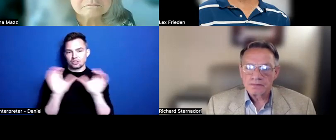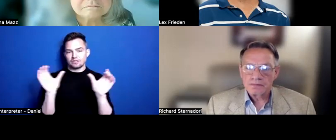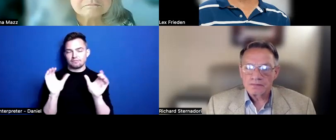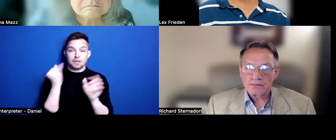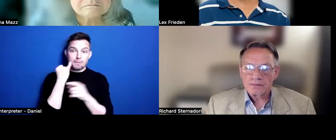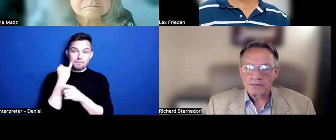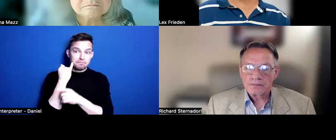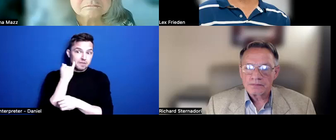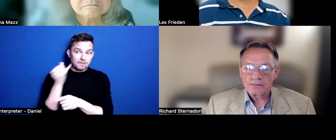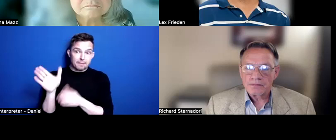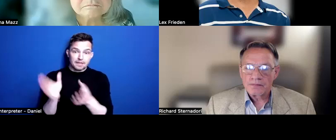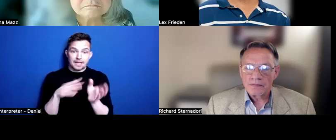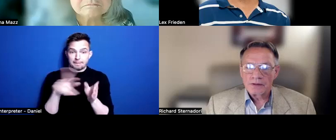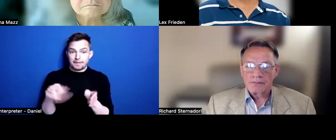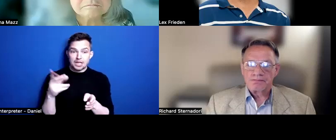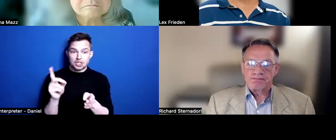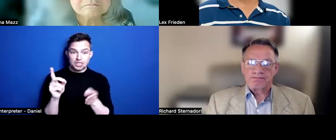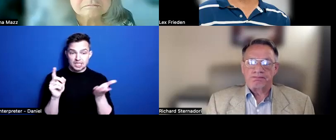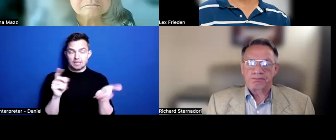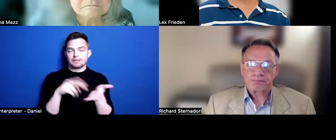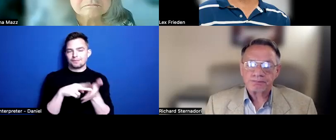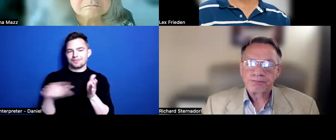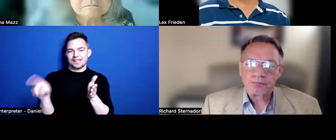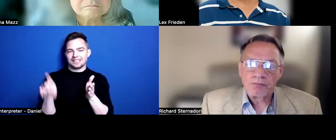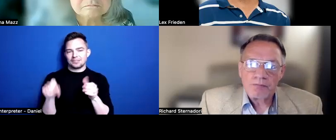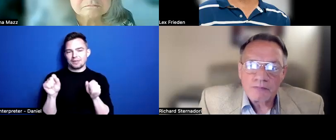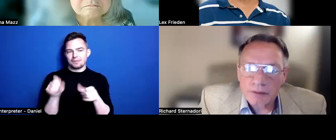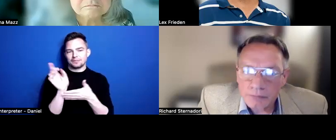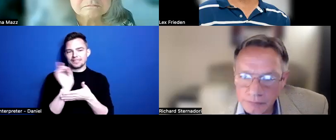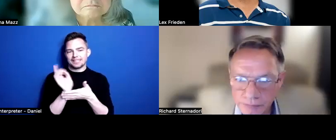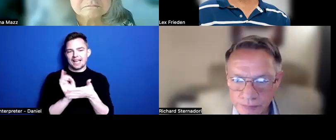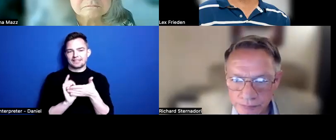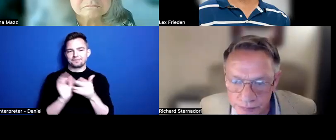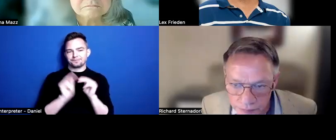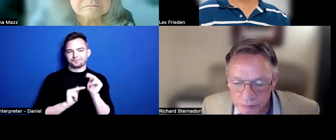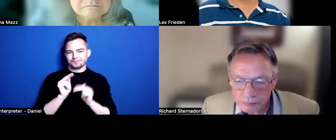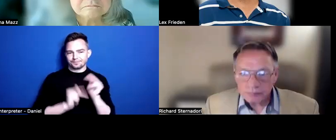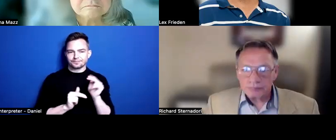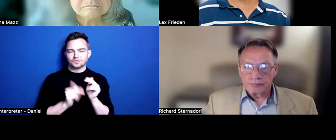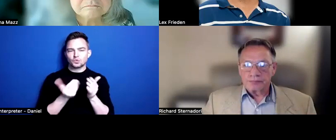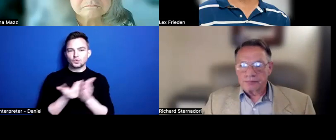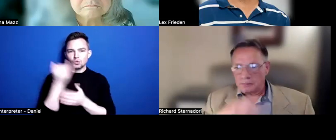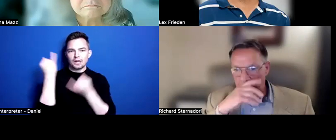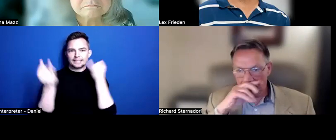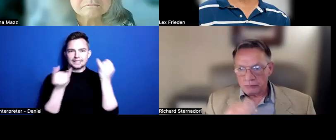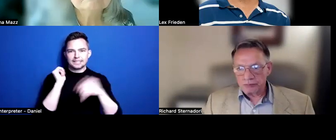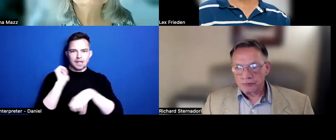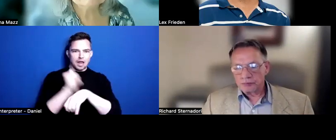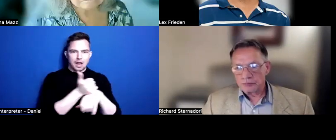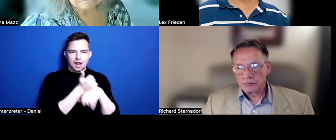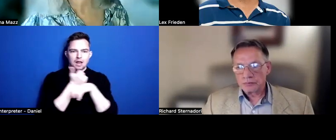get a doctorate, they need to be able to design and build new ideas. They need to take